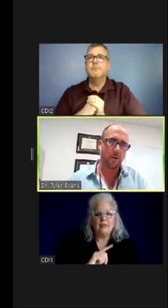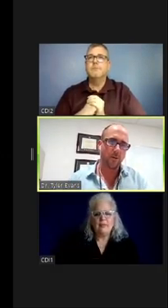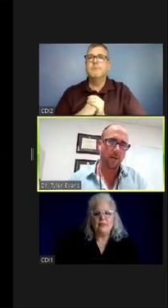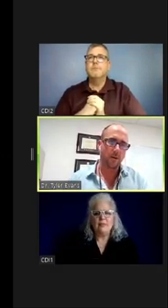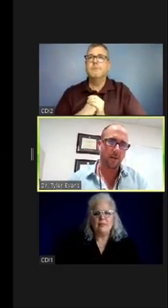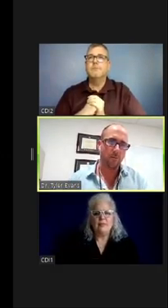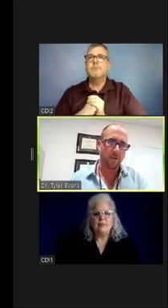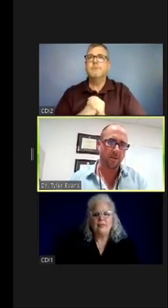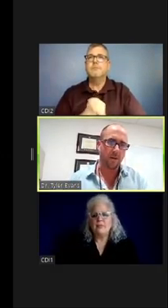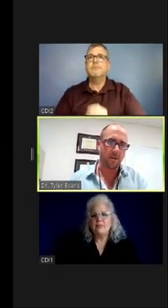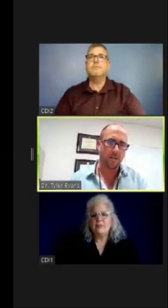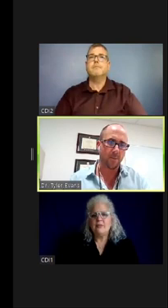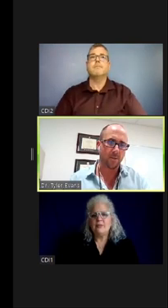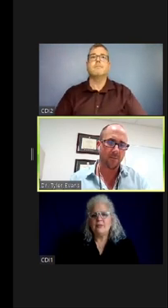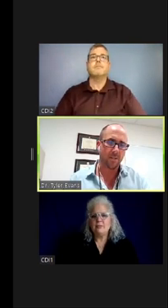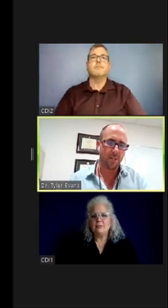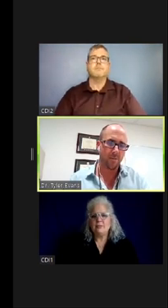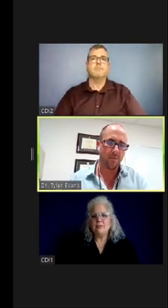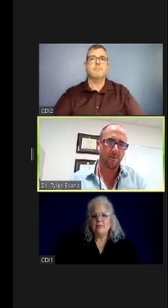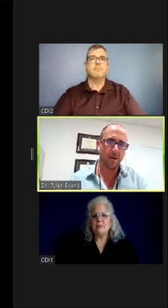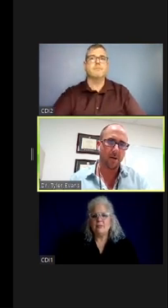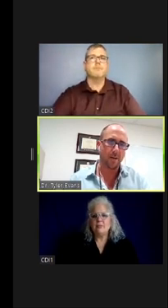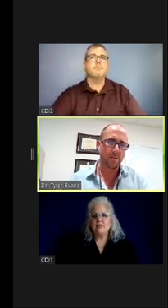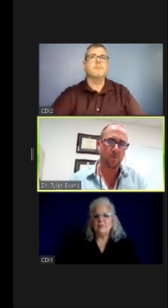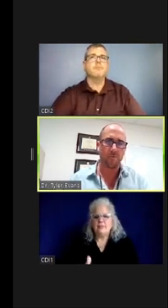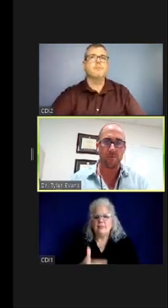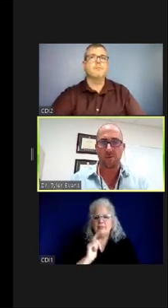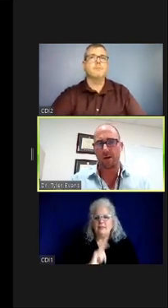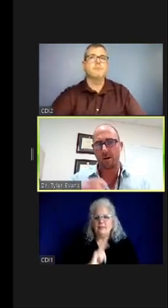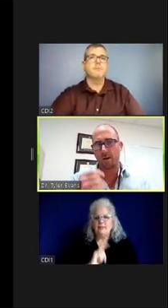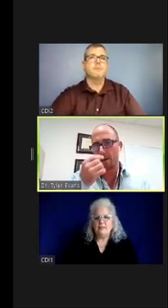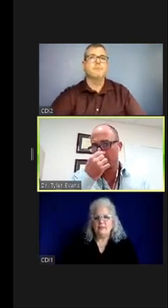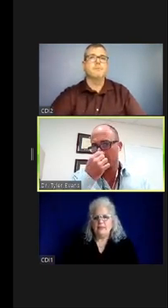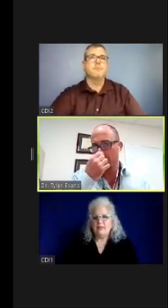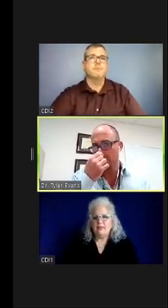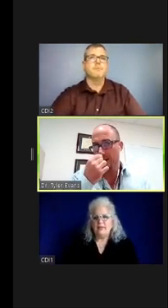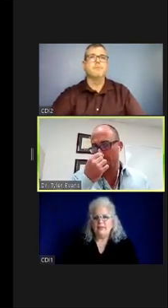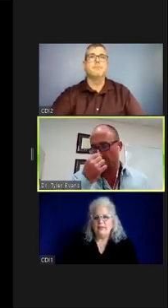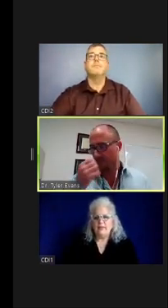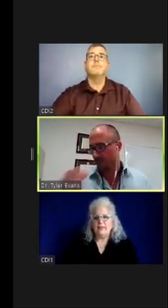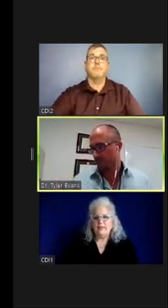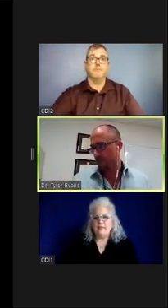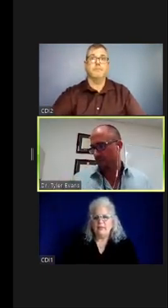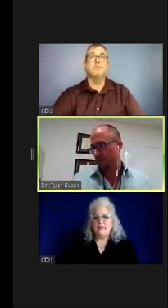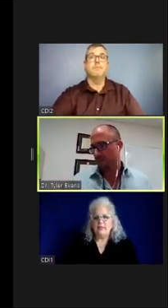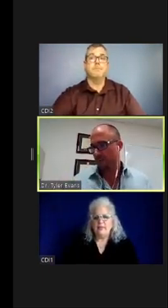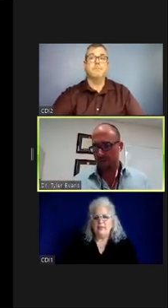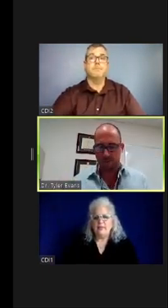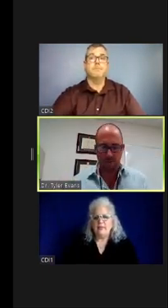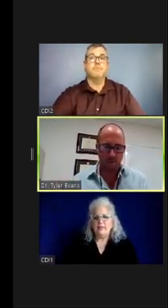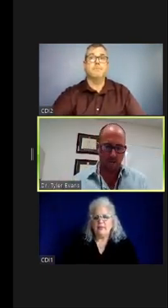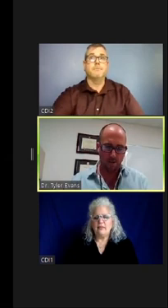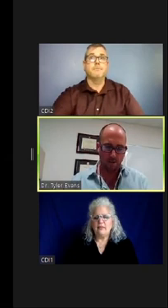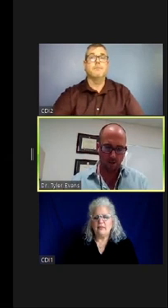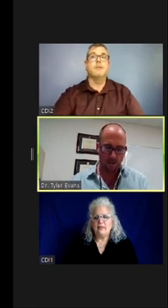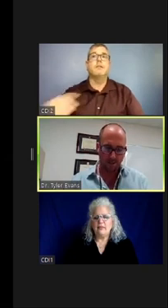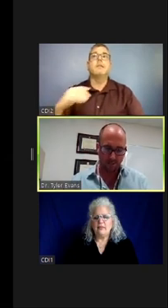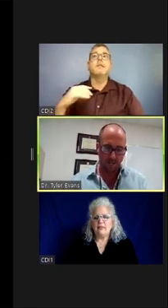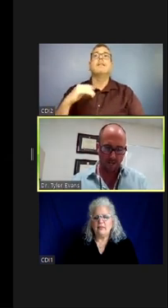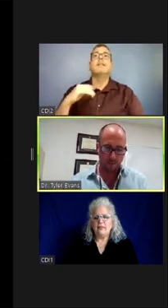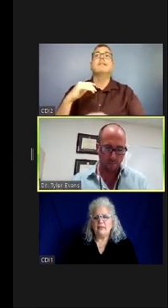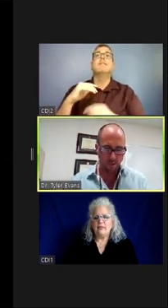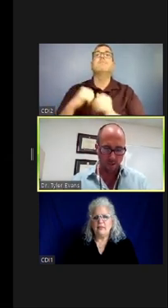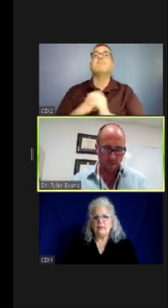rollout. So it really started December 17th. That's when we first got our first doses, and